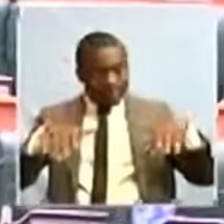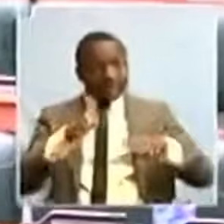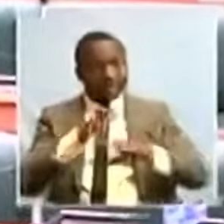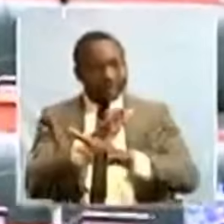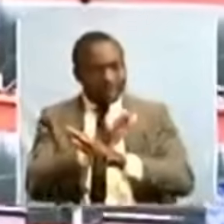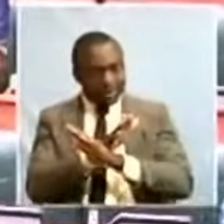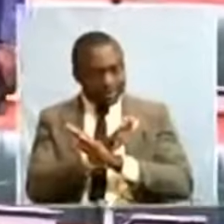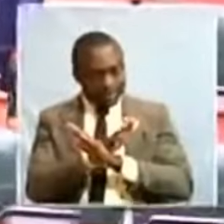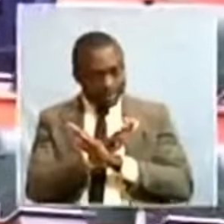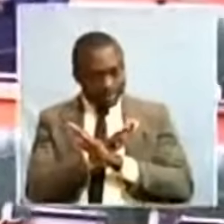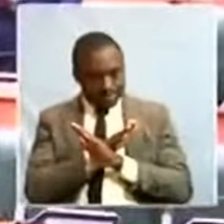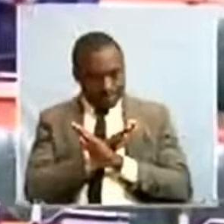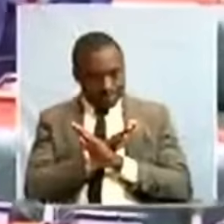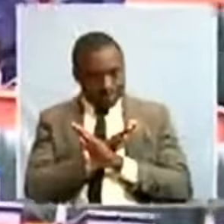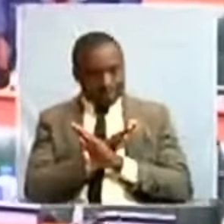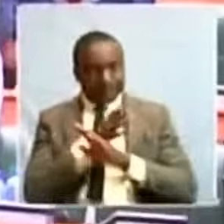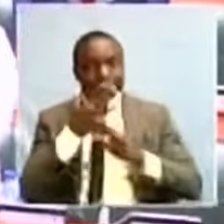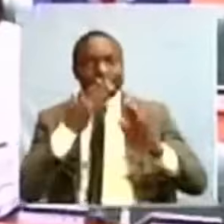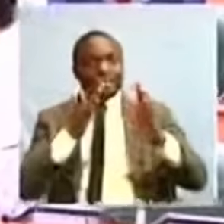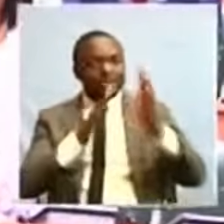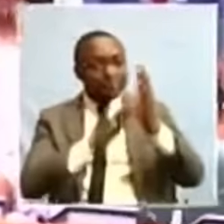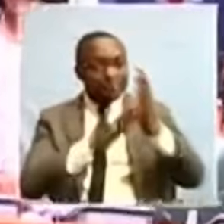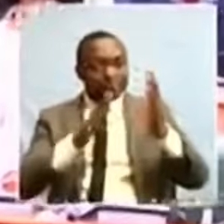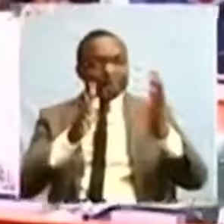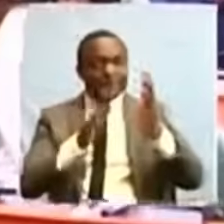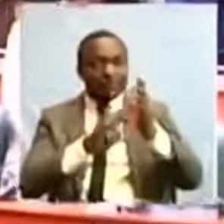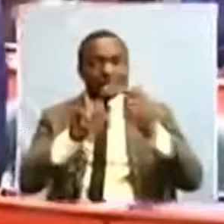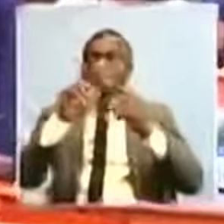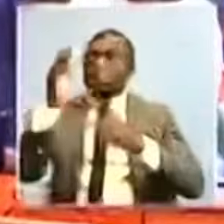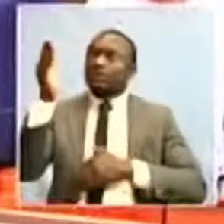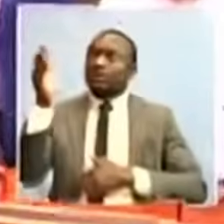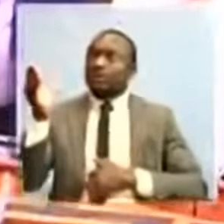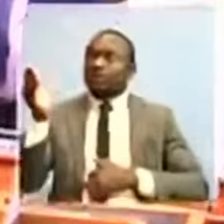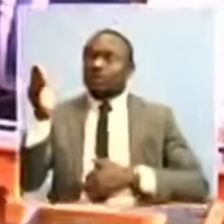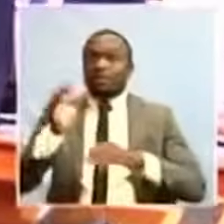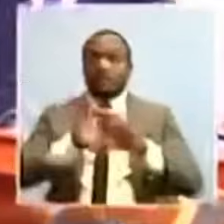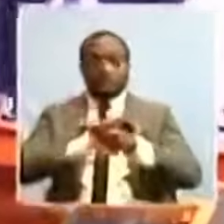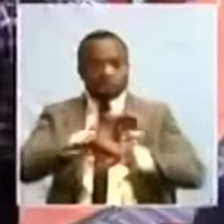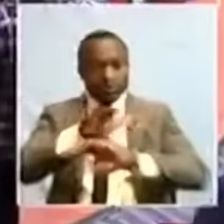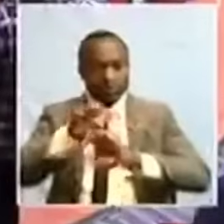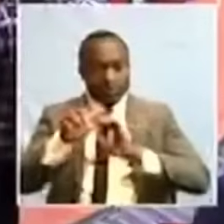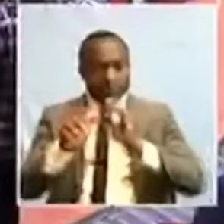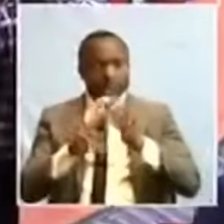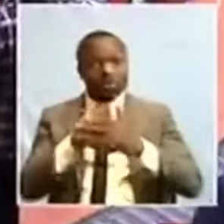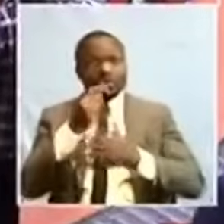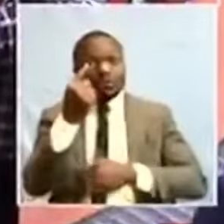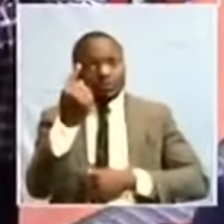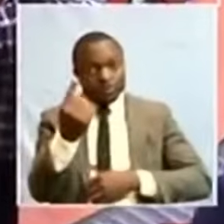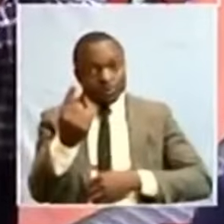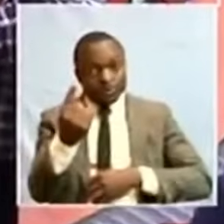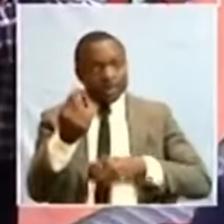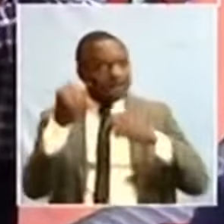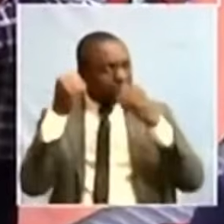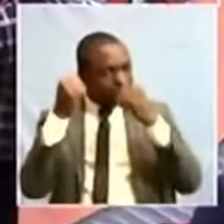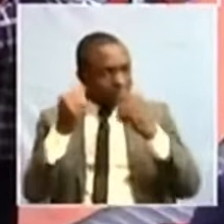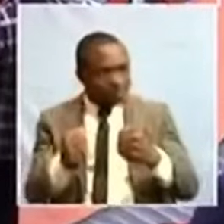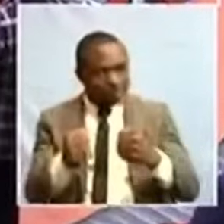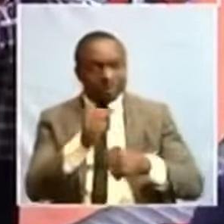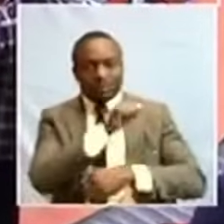flight. Zambia, praise to thee, oh,